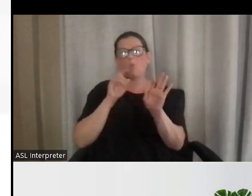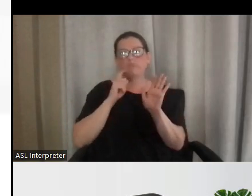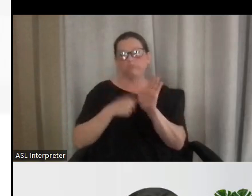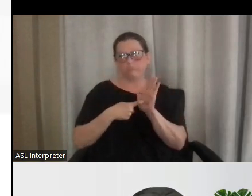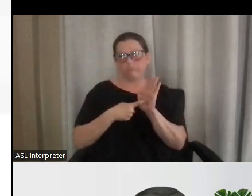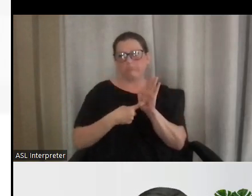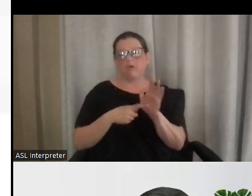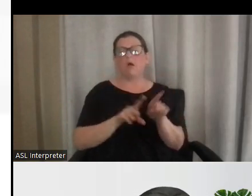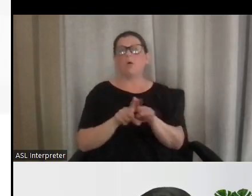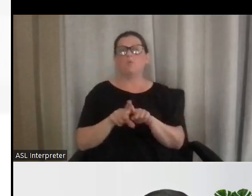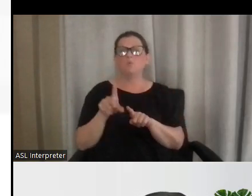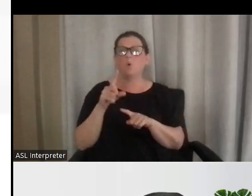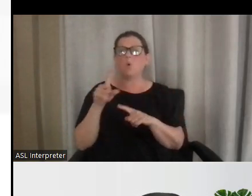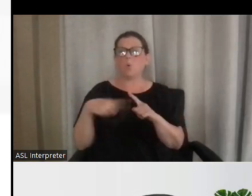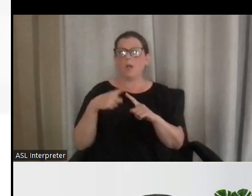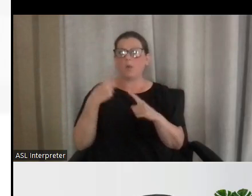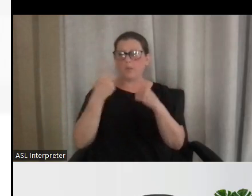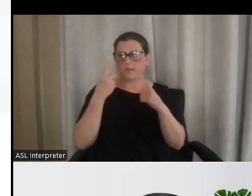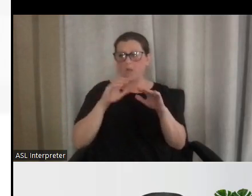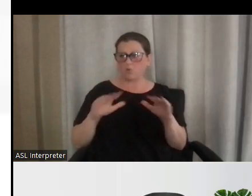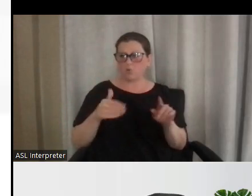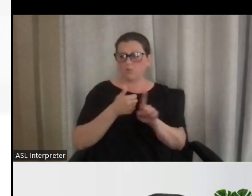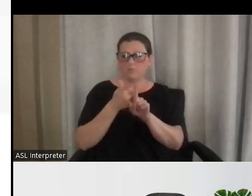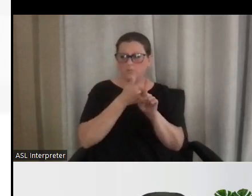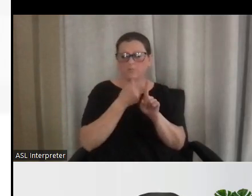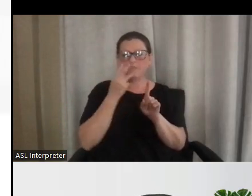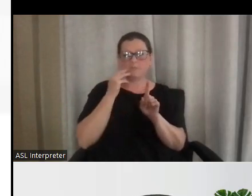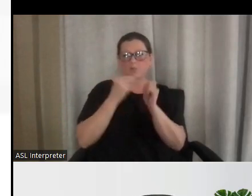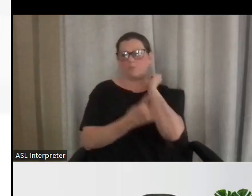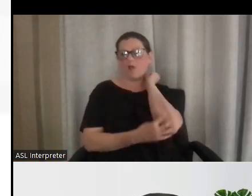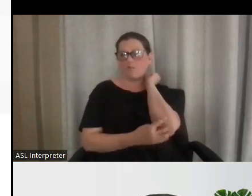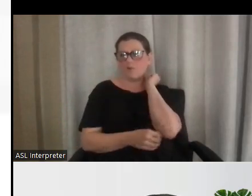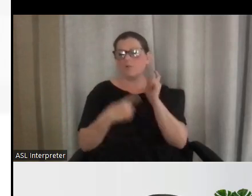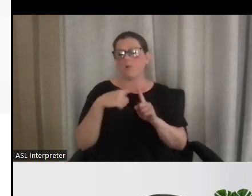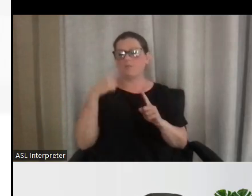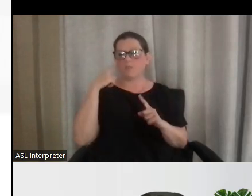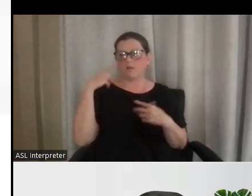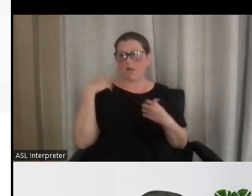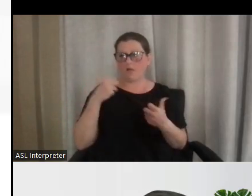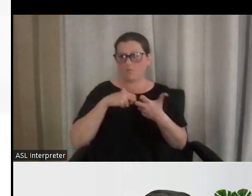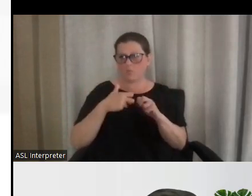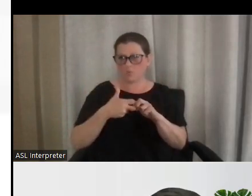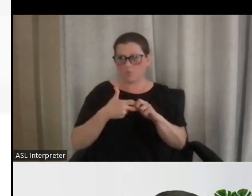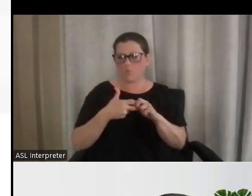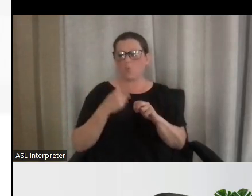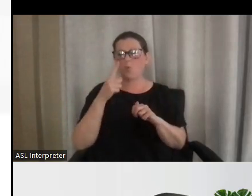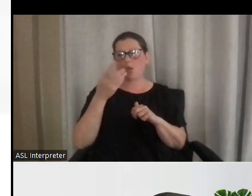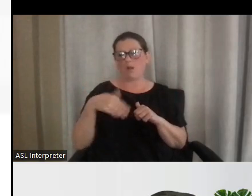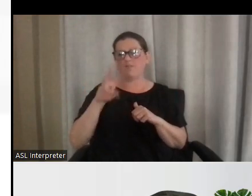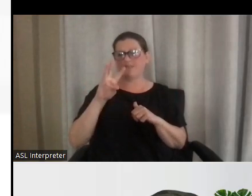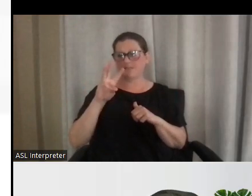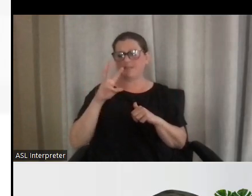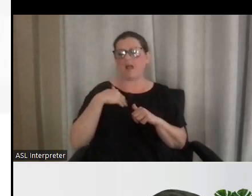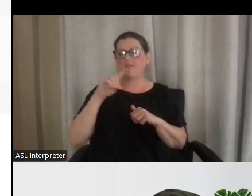also true when we're thinking about children who are experiencing poverty and mental health conditions. 1 in 6 children have a